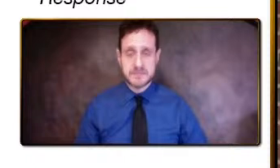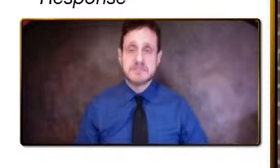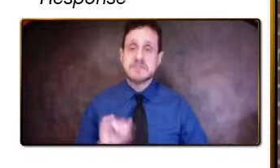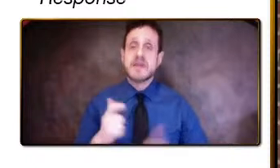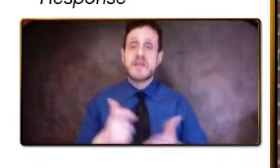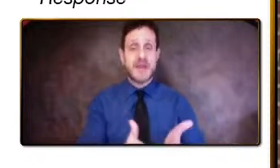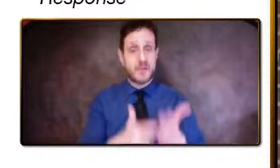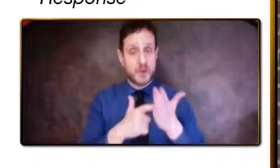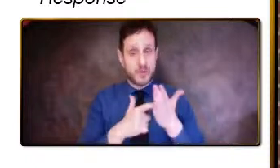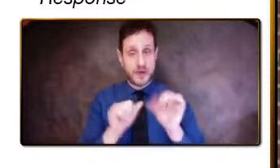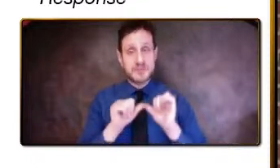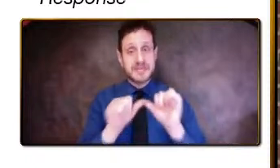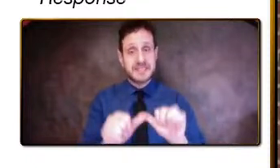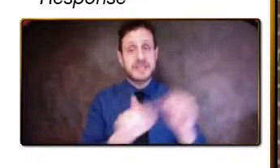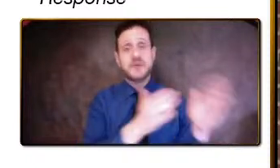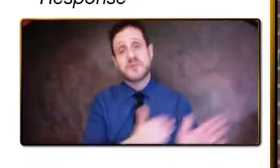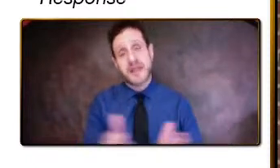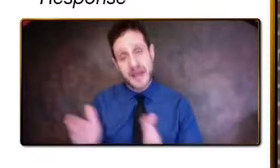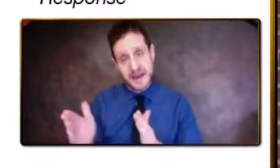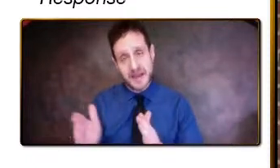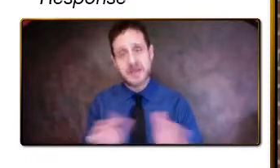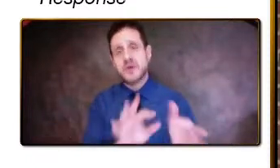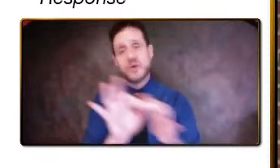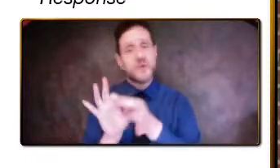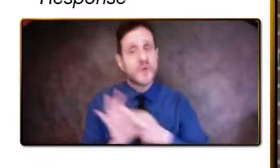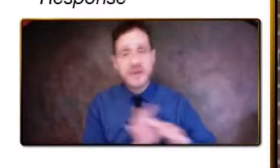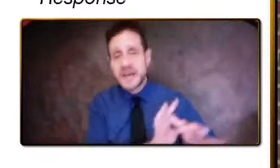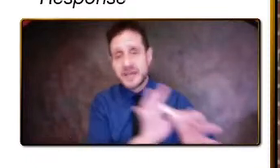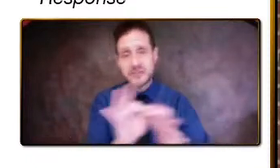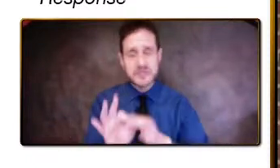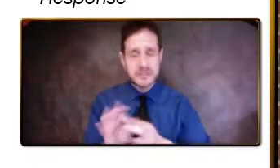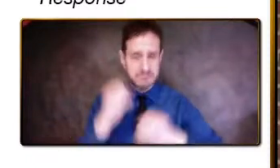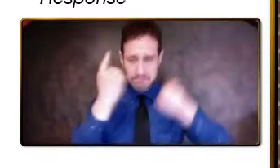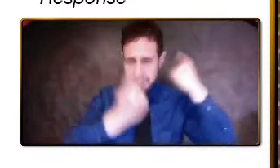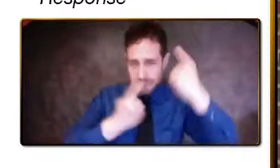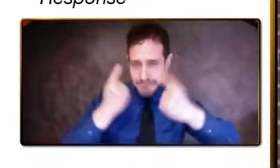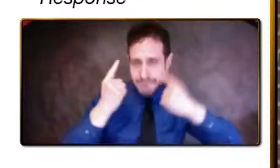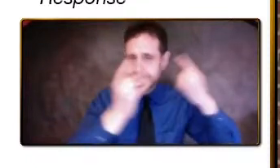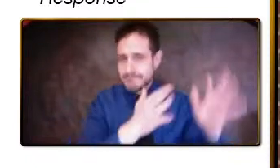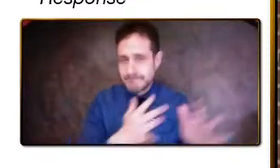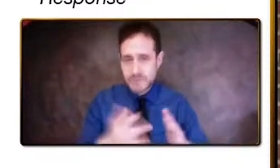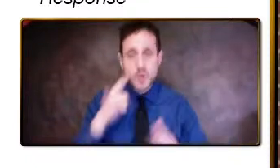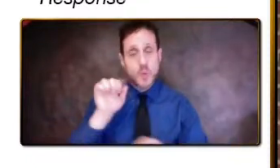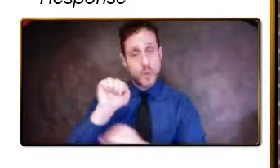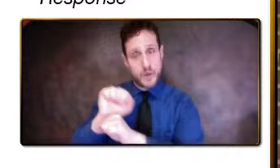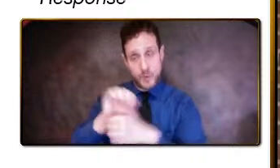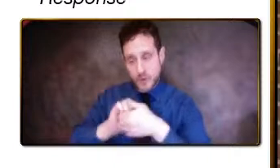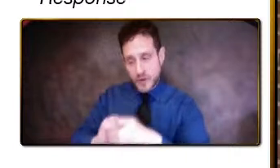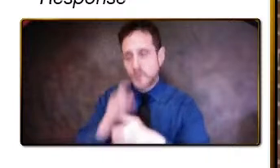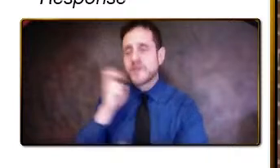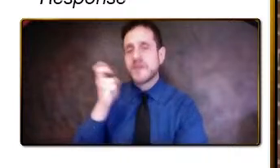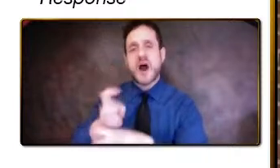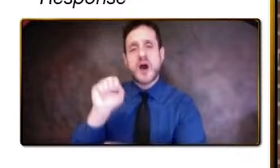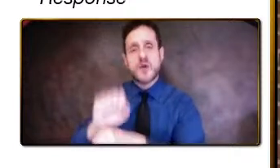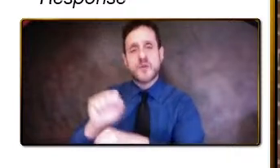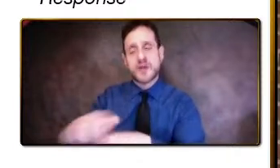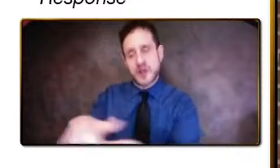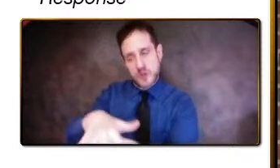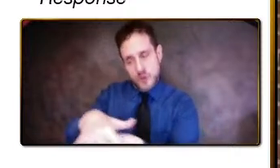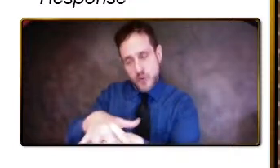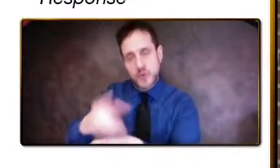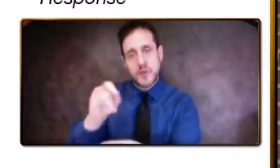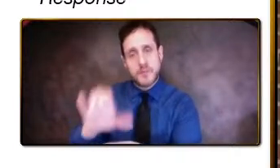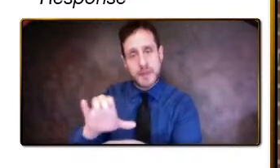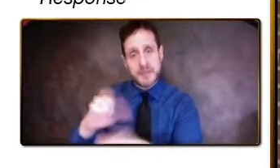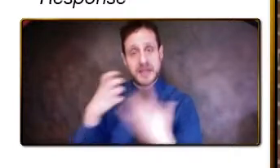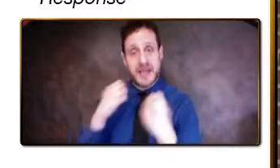continued planning and coordination and strategizing. We are collaborating with our hardworking local public health